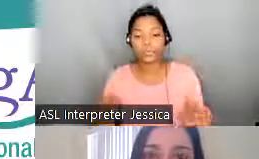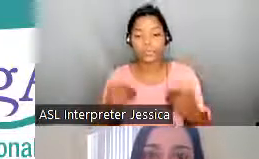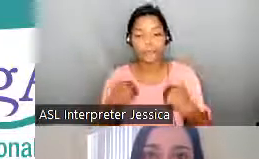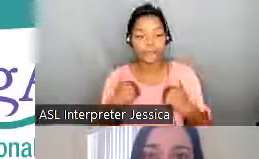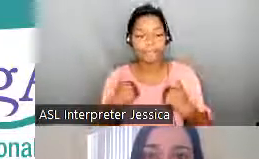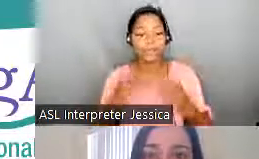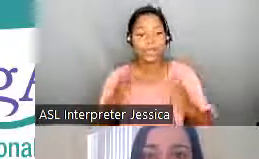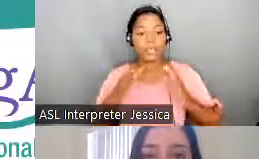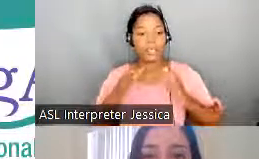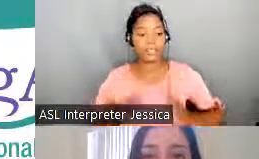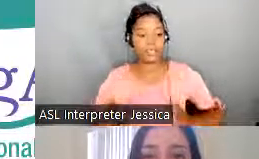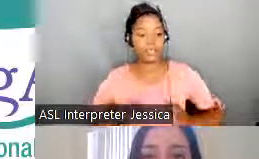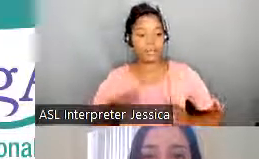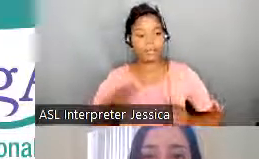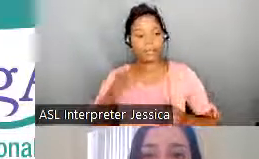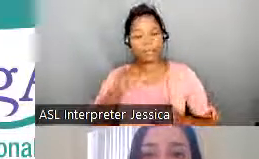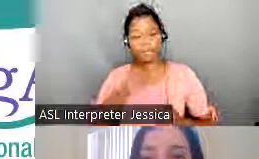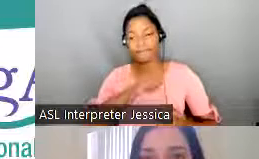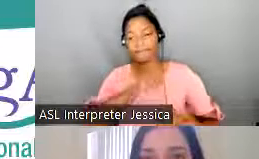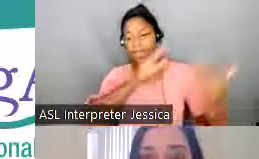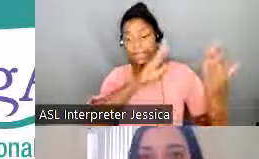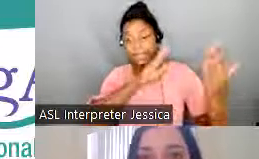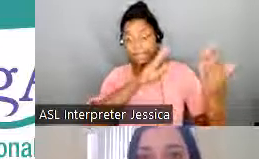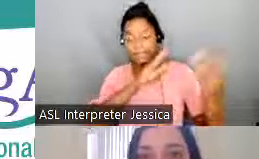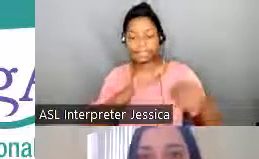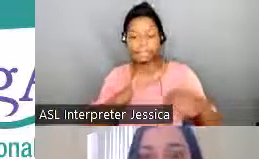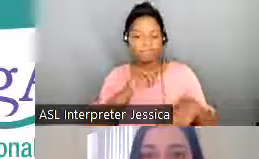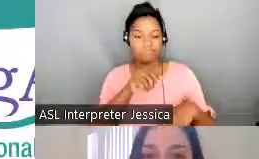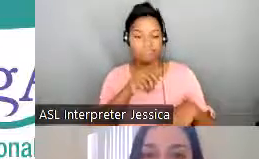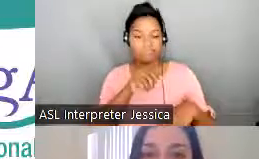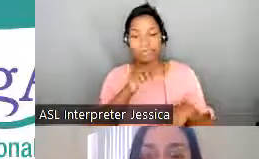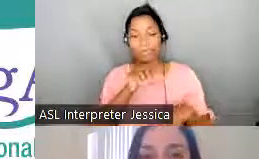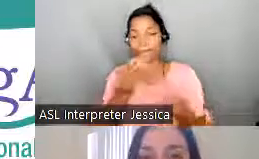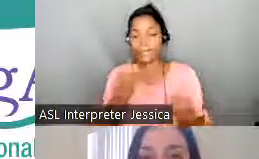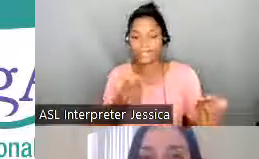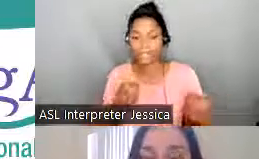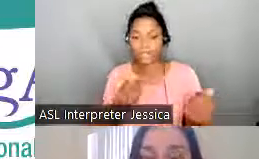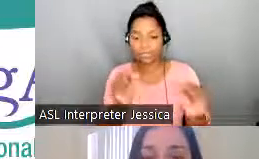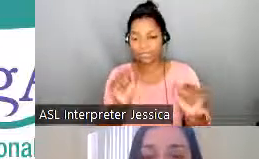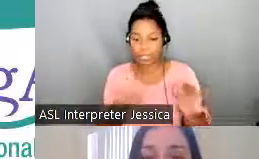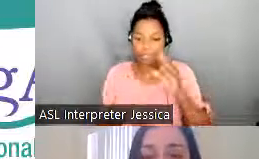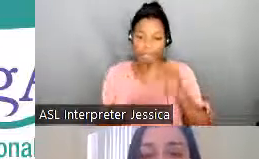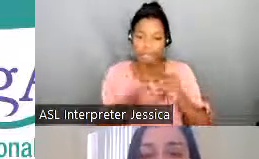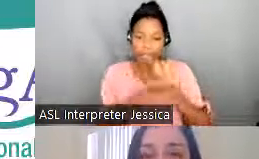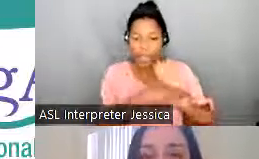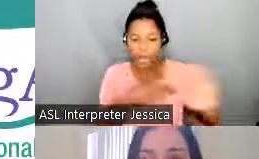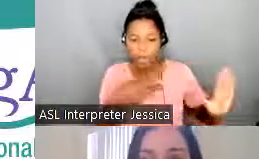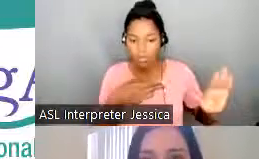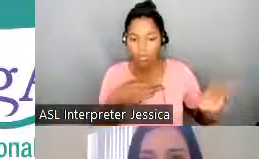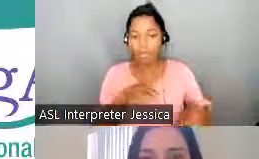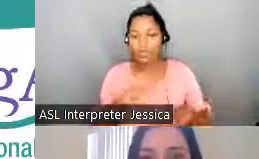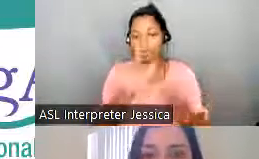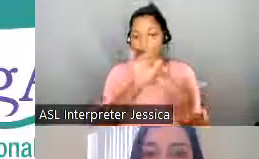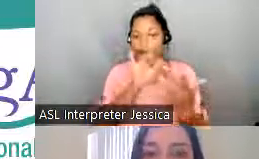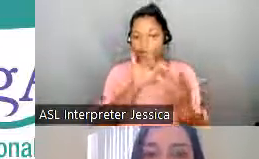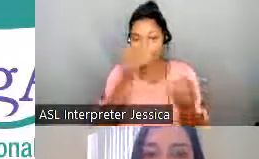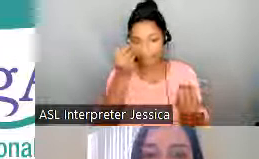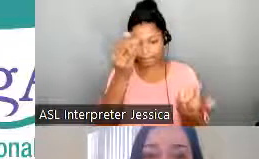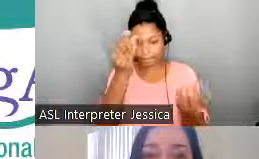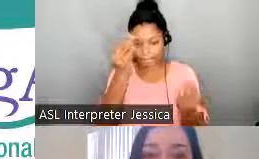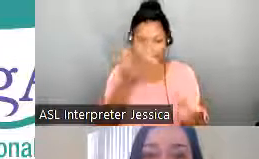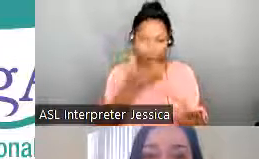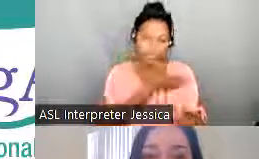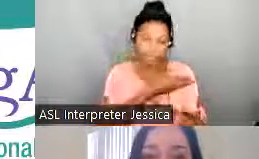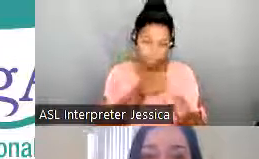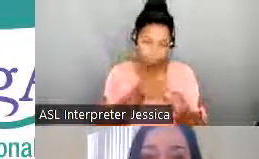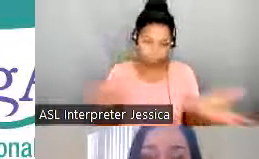consumer-facing materials that organizations can co-brand, so you can add your logos and your contact information before distributing.